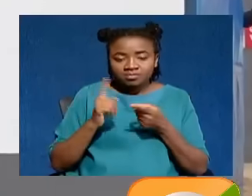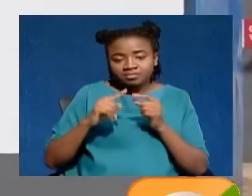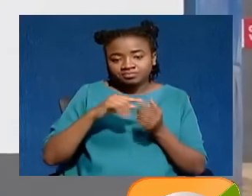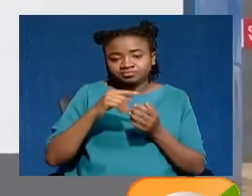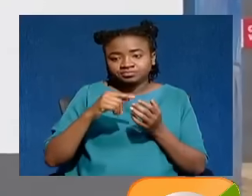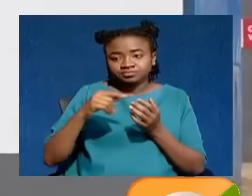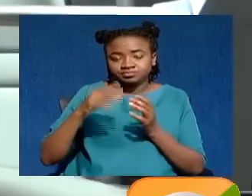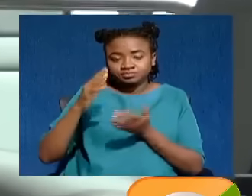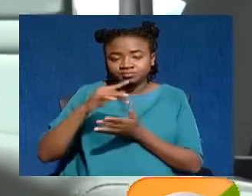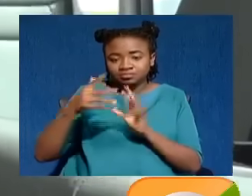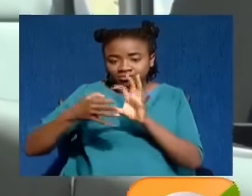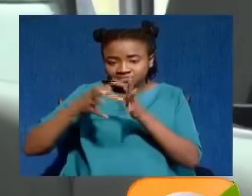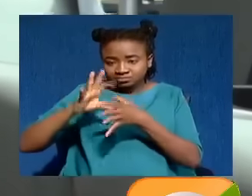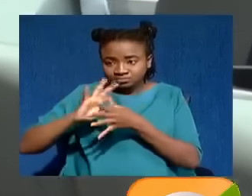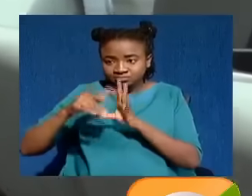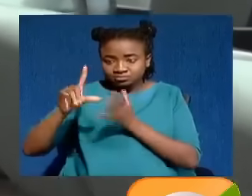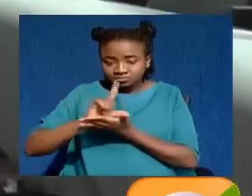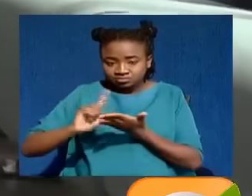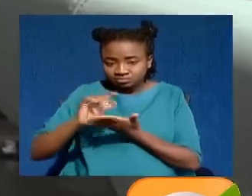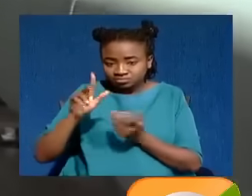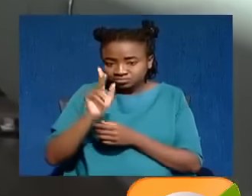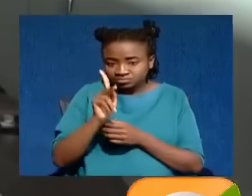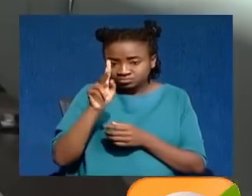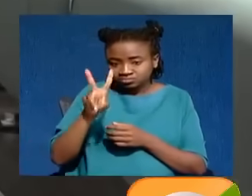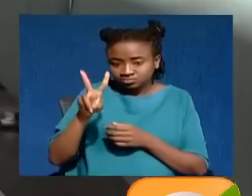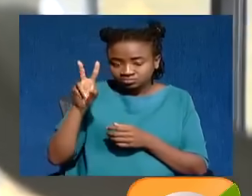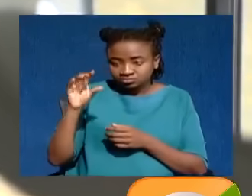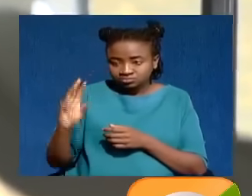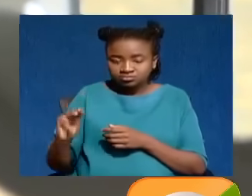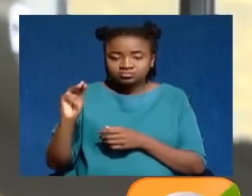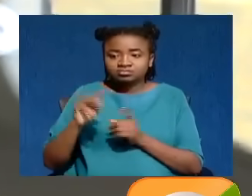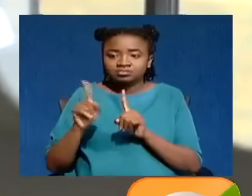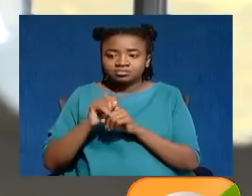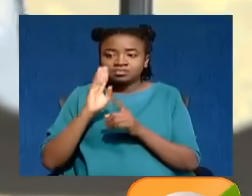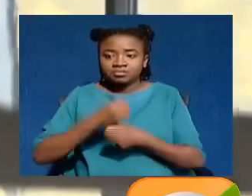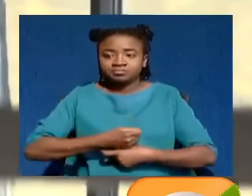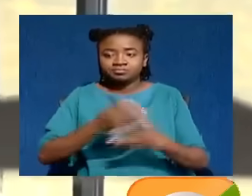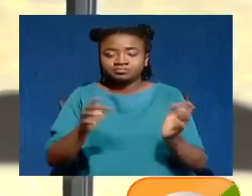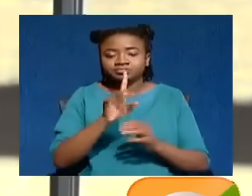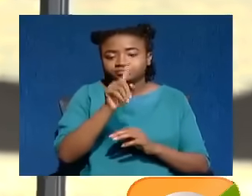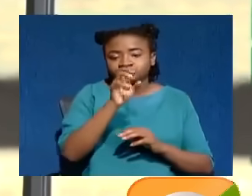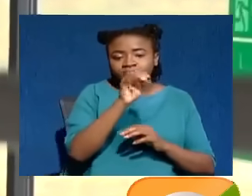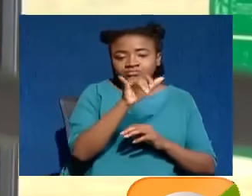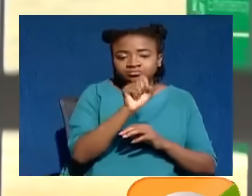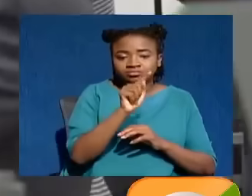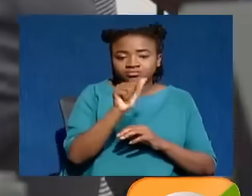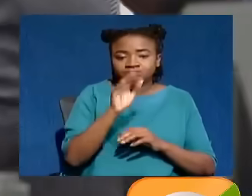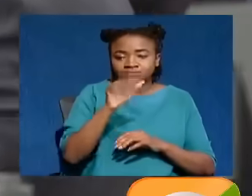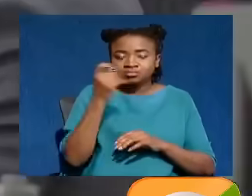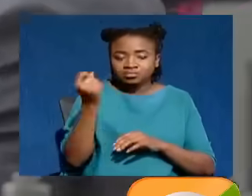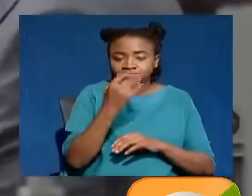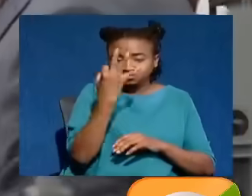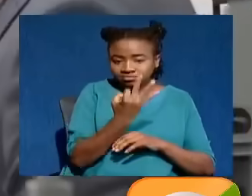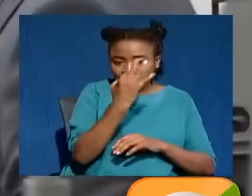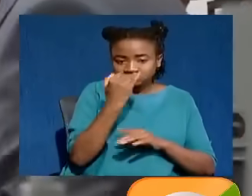in Thika, which now handles 13 brands and will begin rolling out Toyota units from March next year.